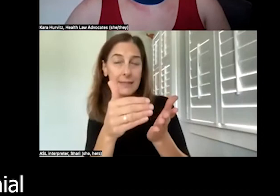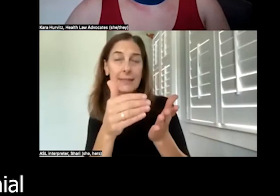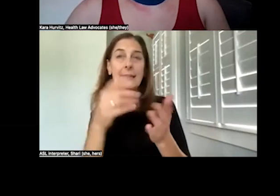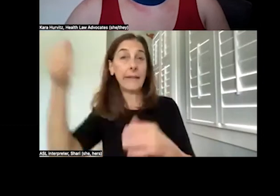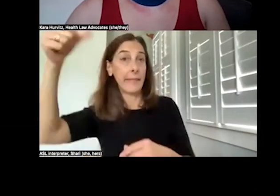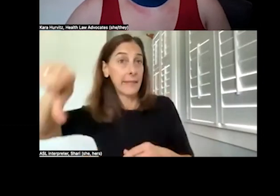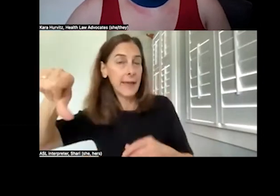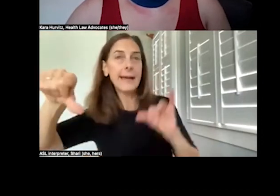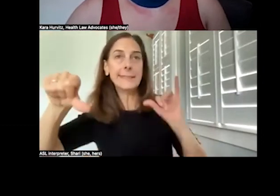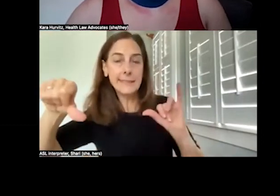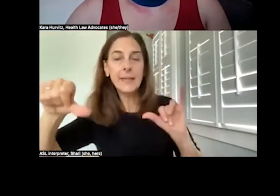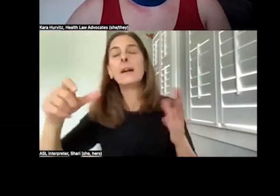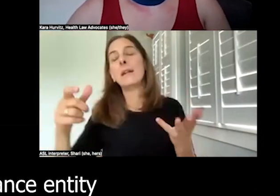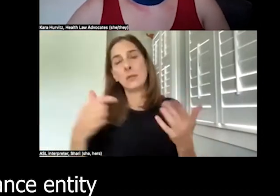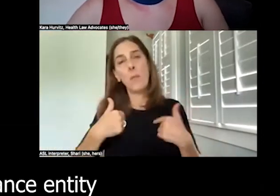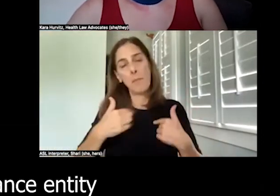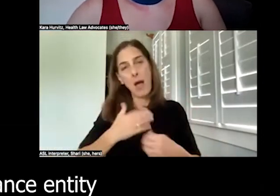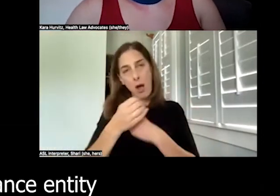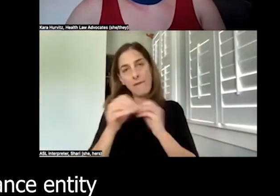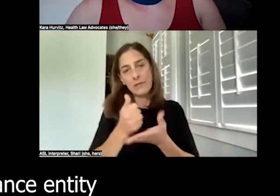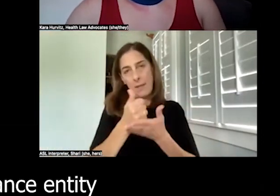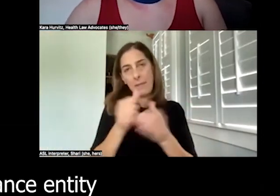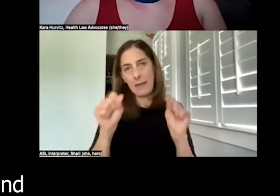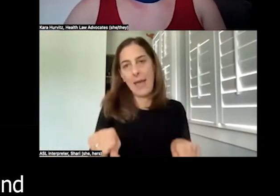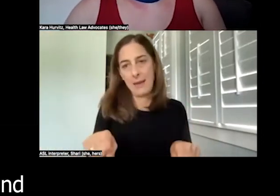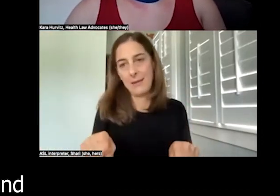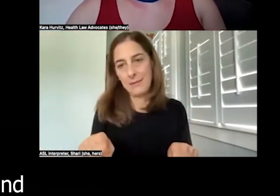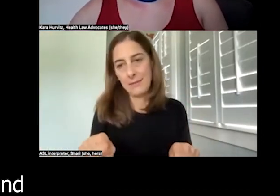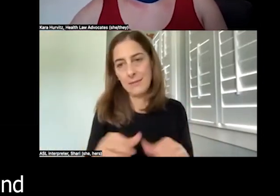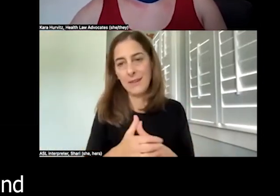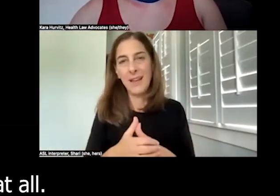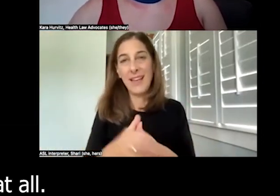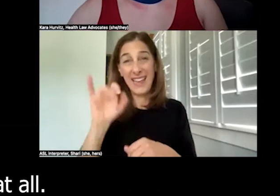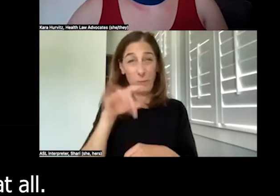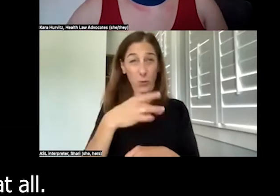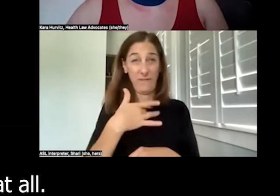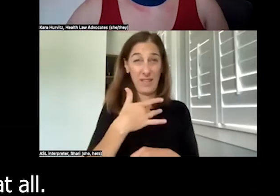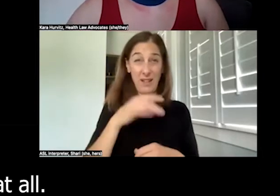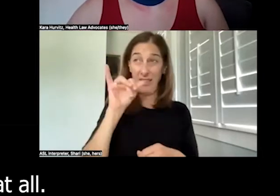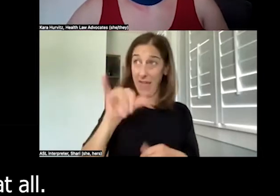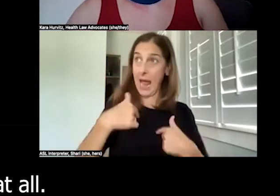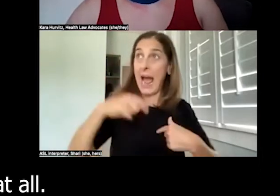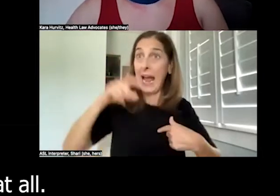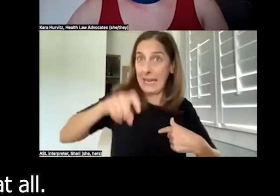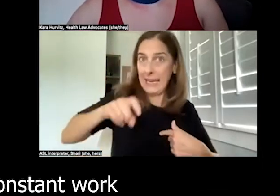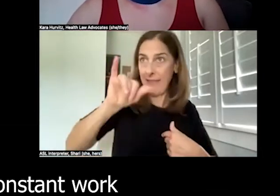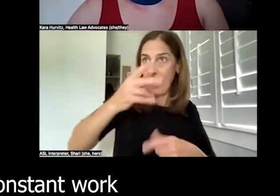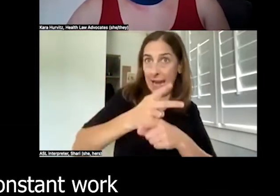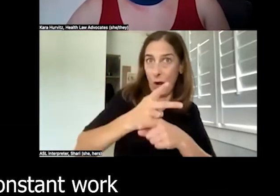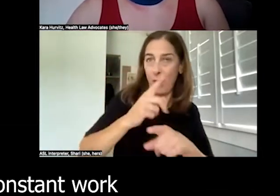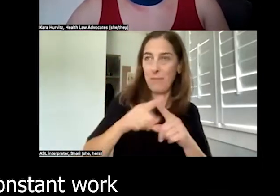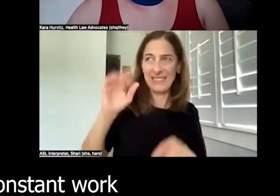received a denial for a type of care that it seems like your insurance entity just doesn't understand or says is not covered at all,